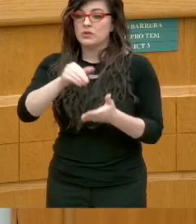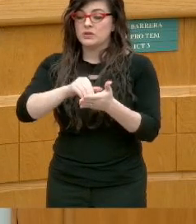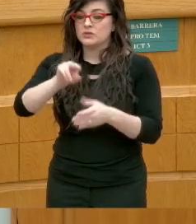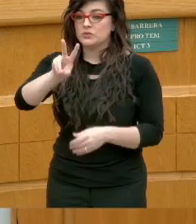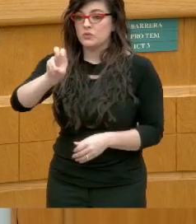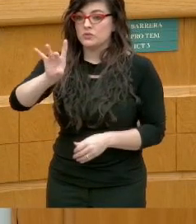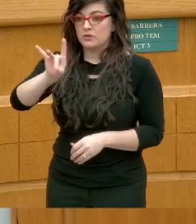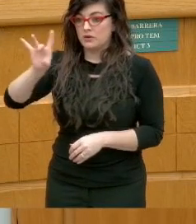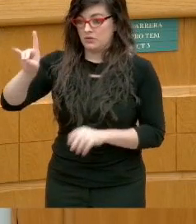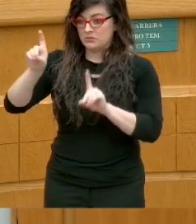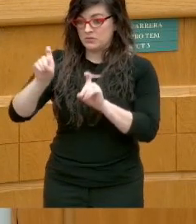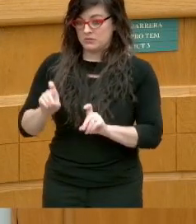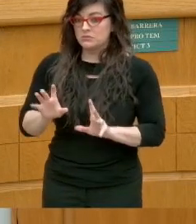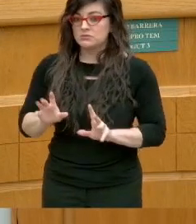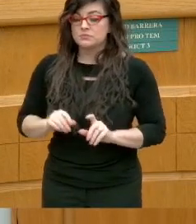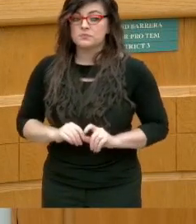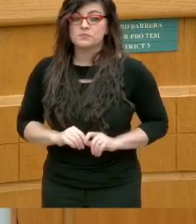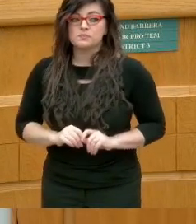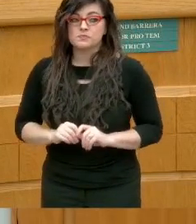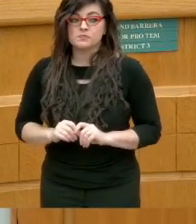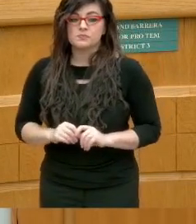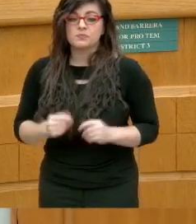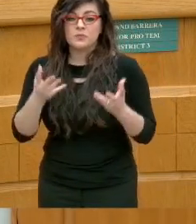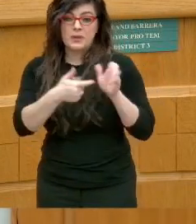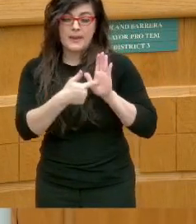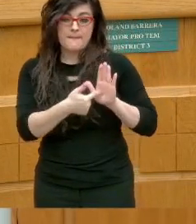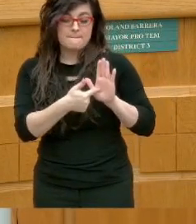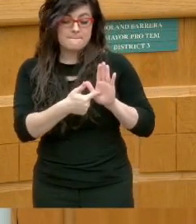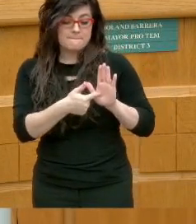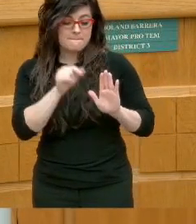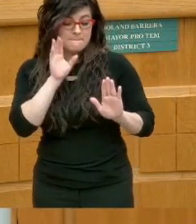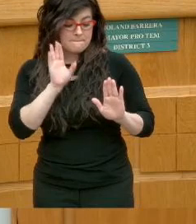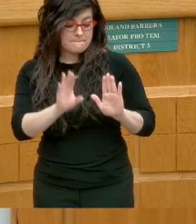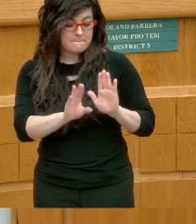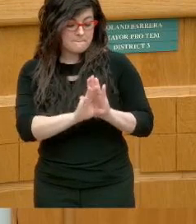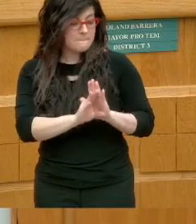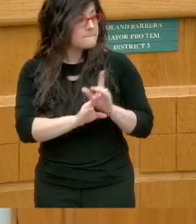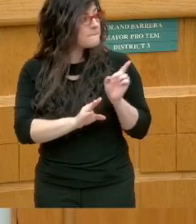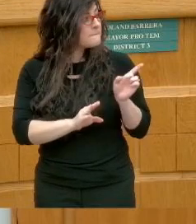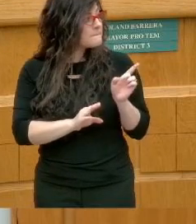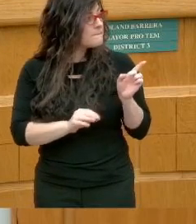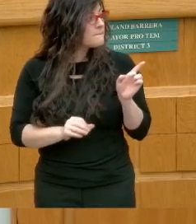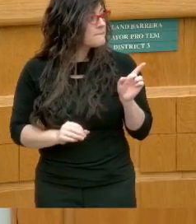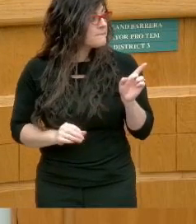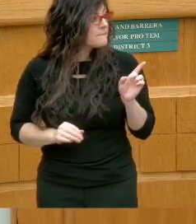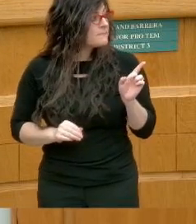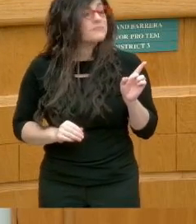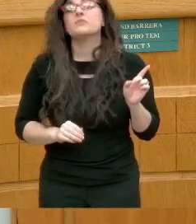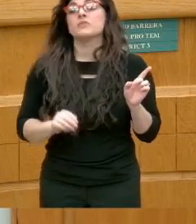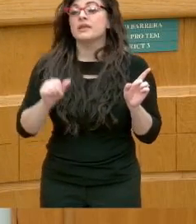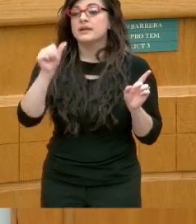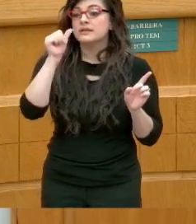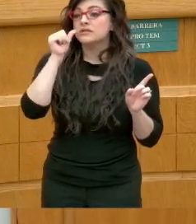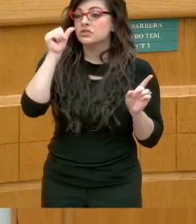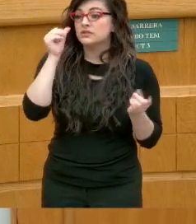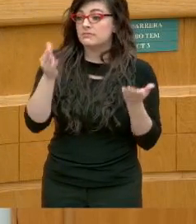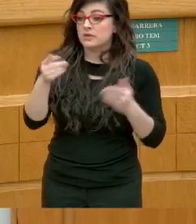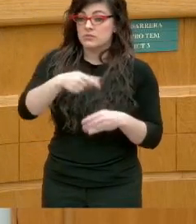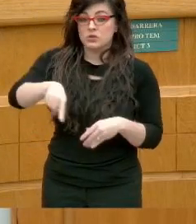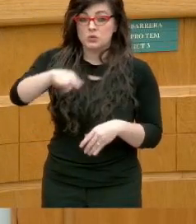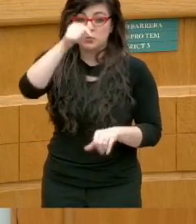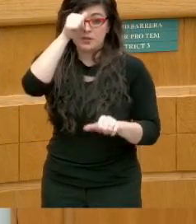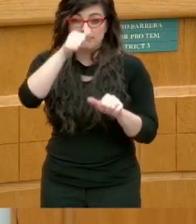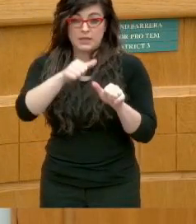2,288 tests performed. I wanted to show you this, if we can go back to this graph here. Yesterday, you may recall, if you tuned